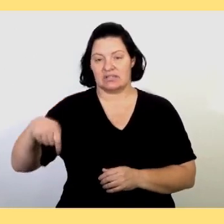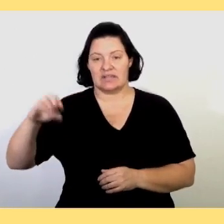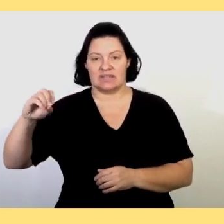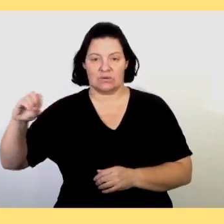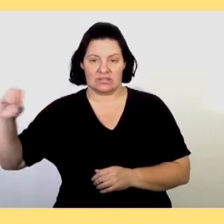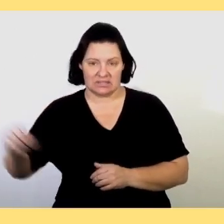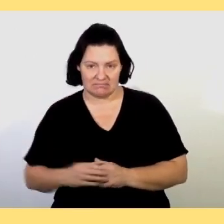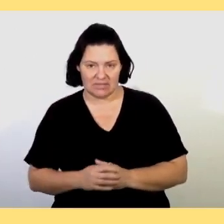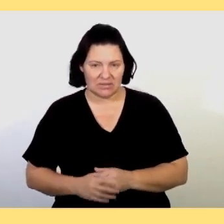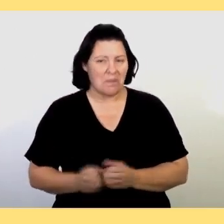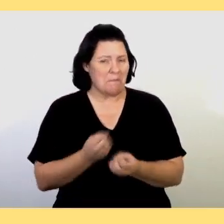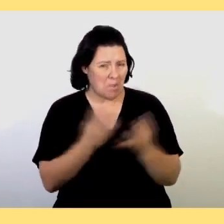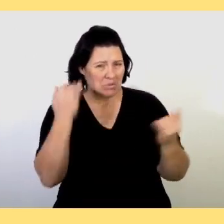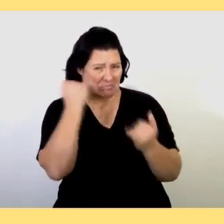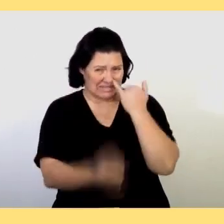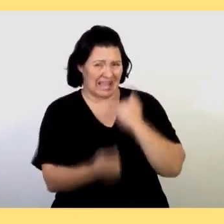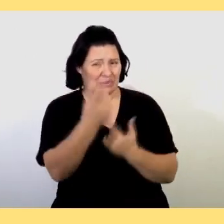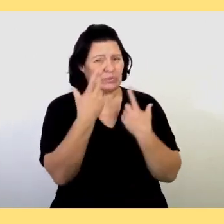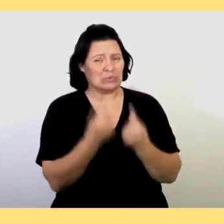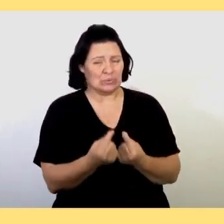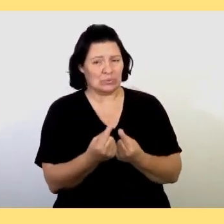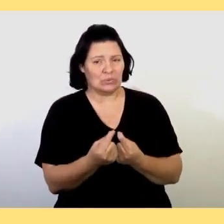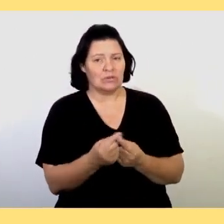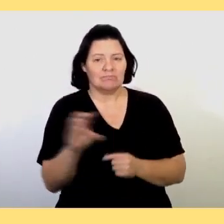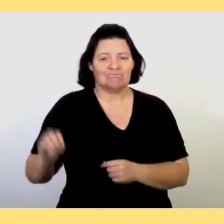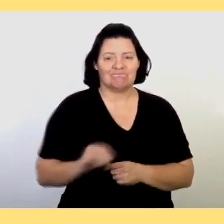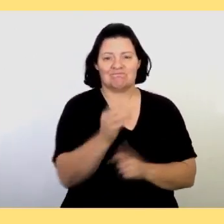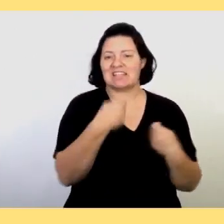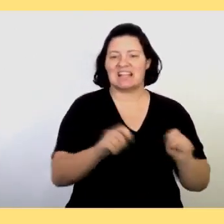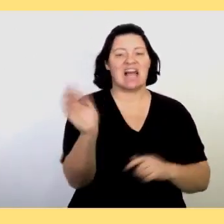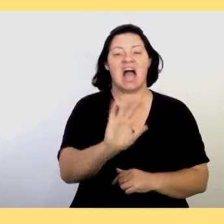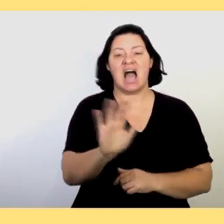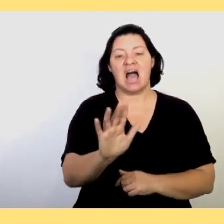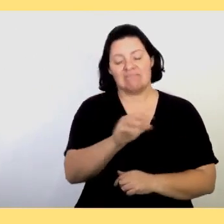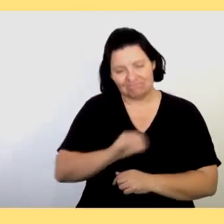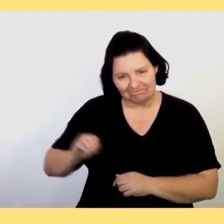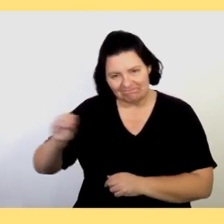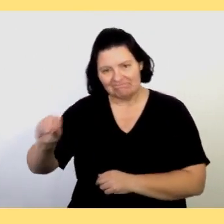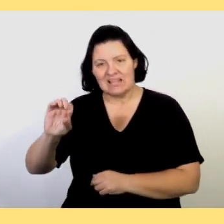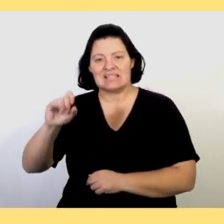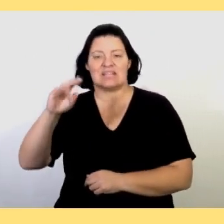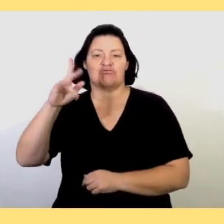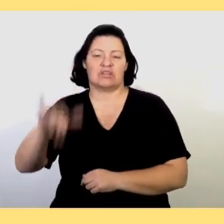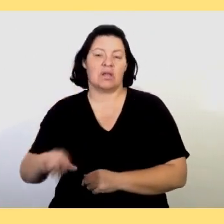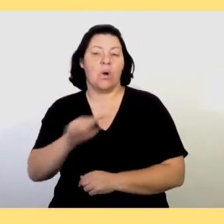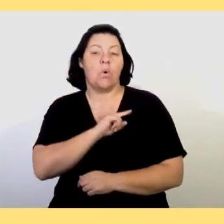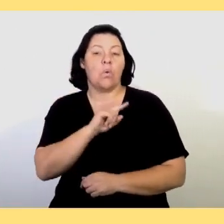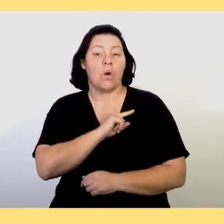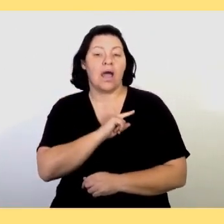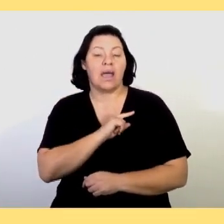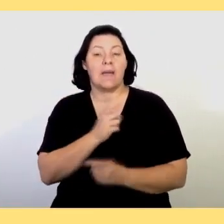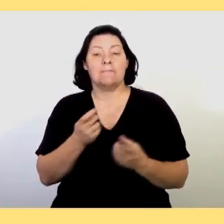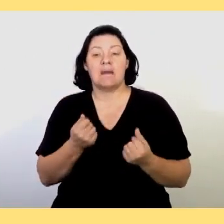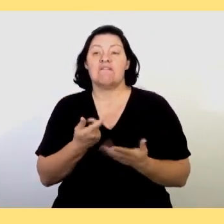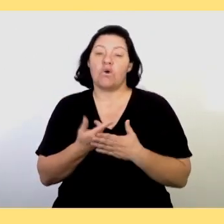300,000. This is one of the mistakes that most of you would make to bring it into the sales column. Should it come here? No, because the money